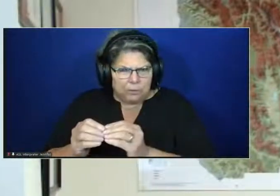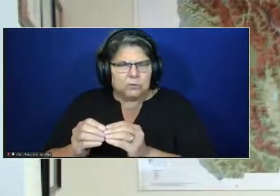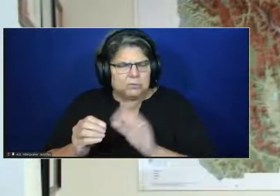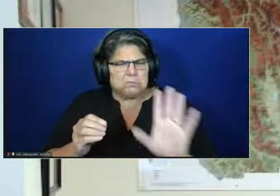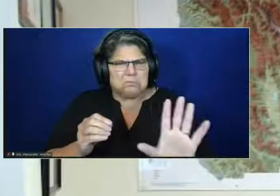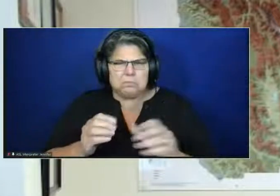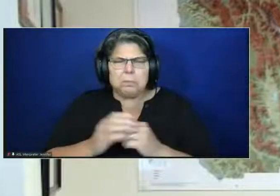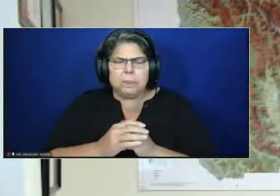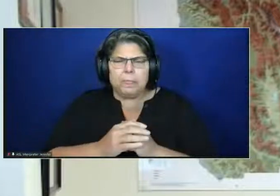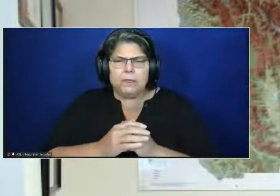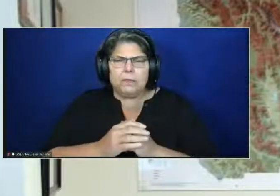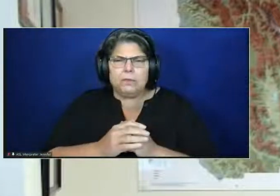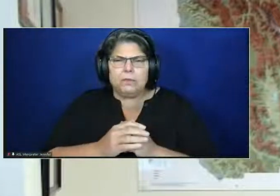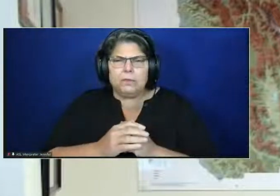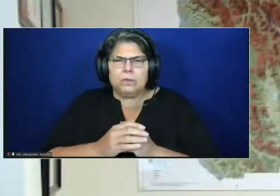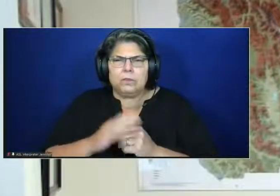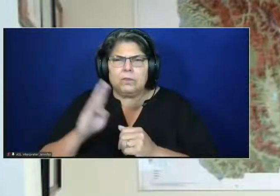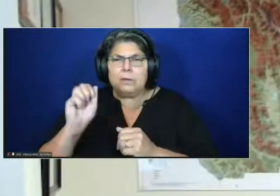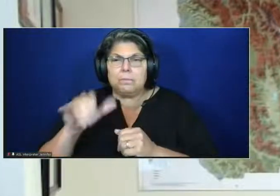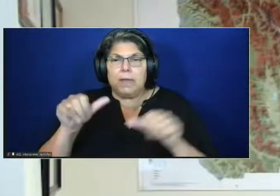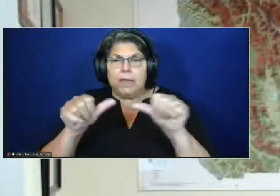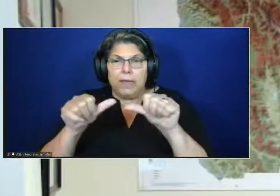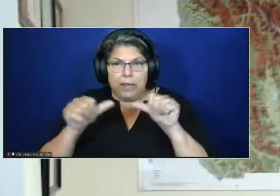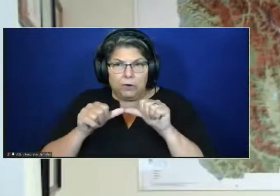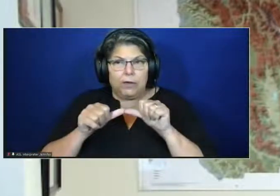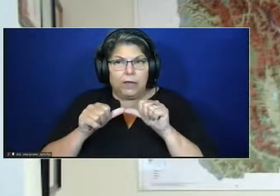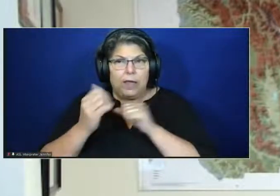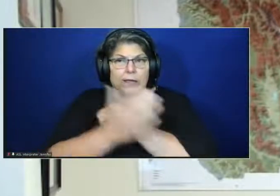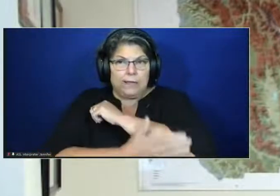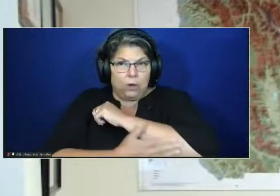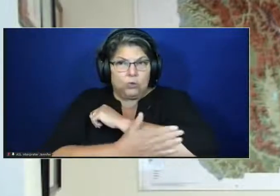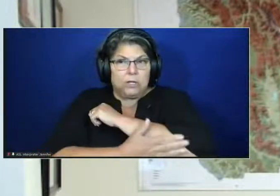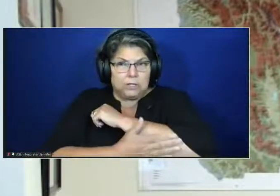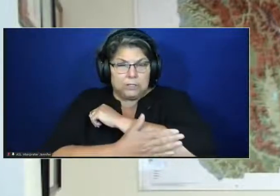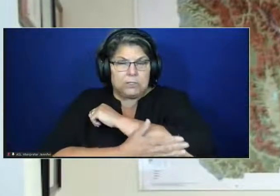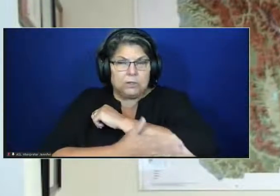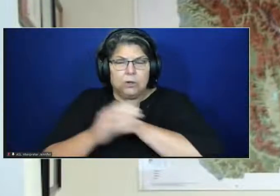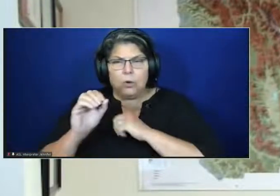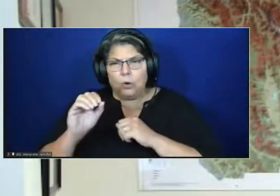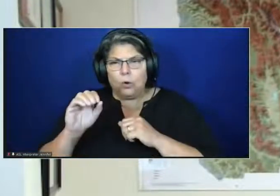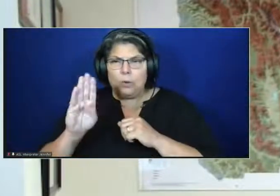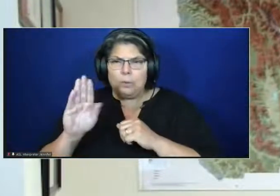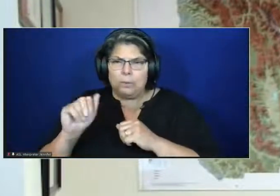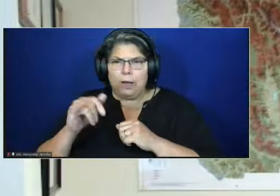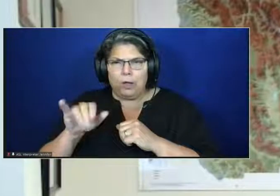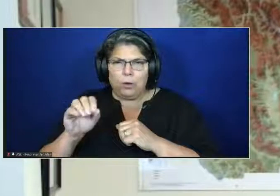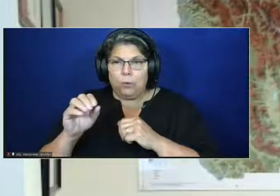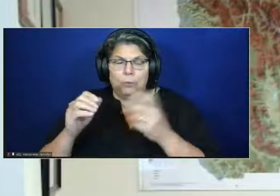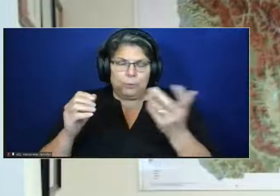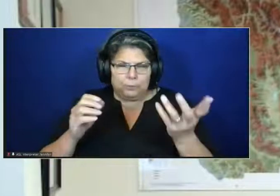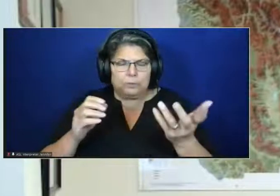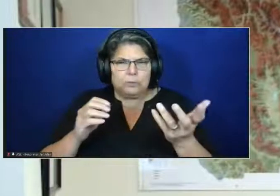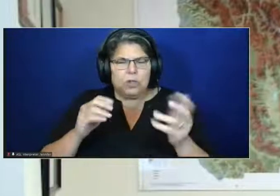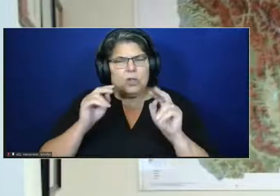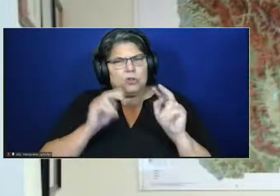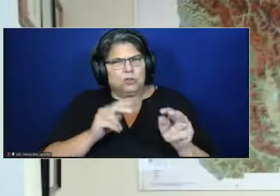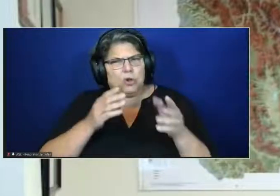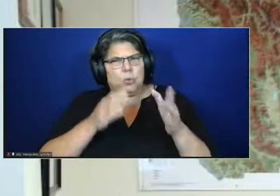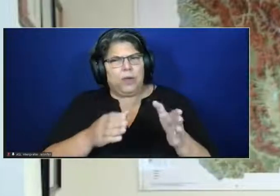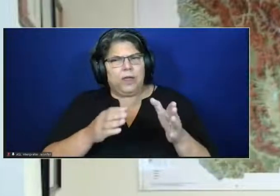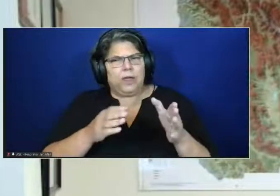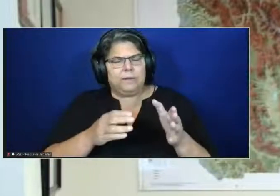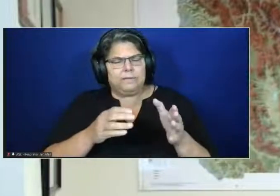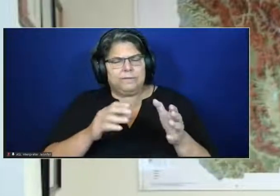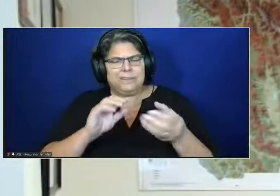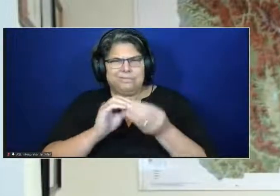Abajo Bay Area counties adopted a way of looking at the data now to